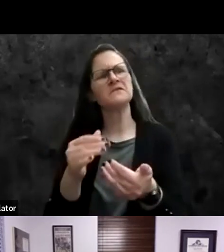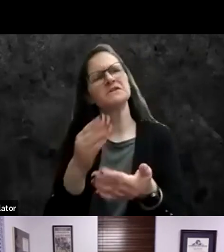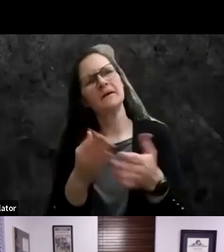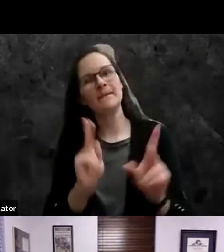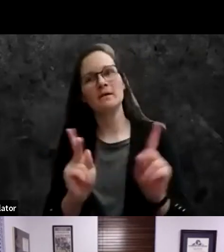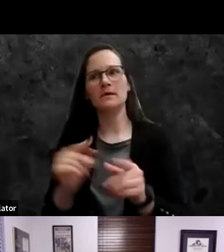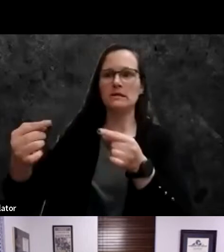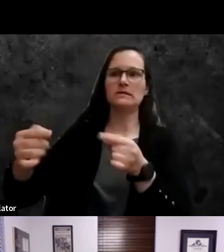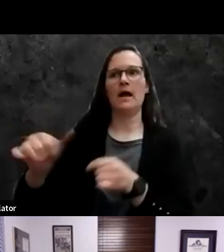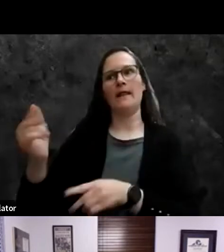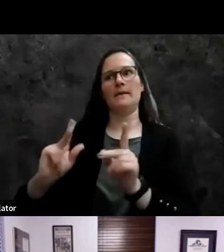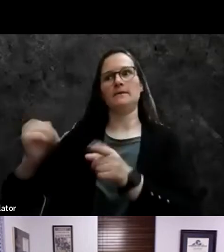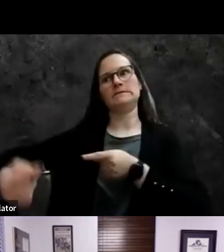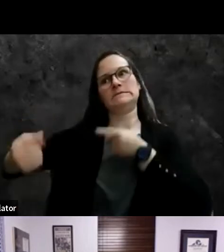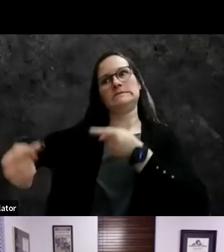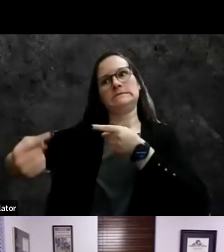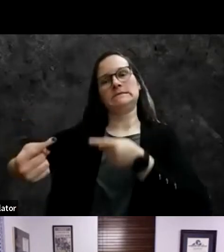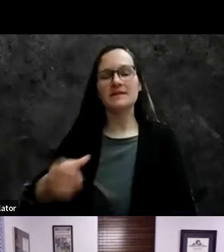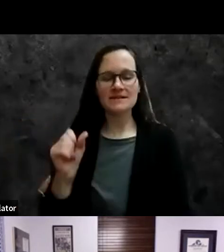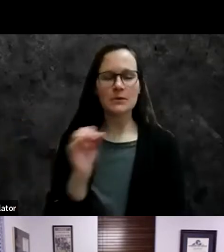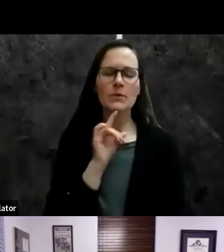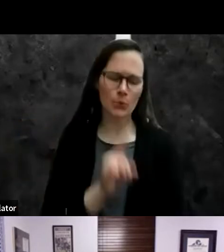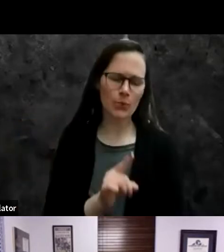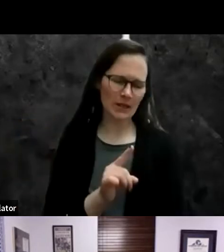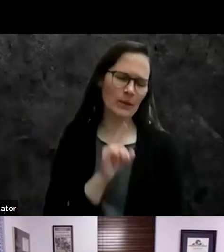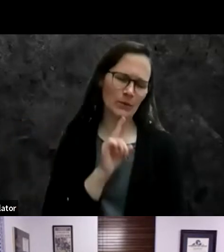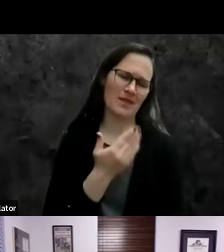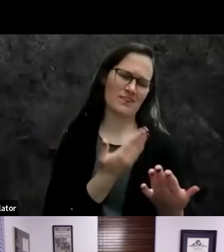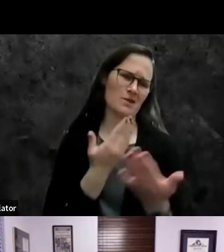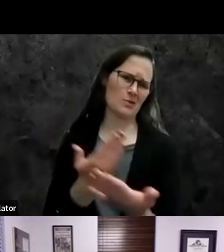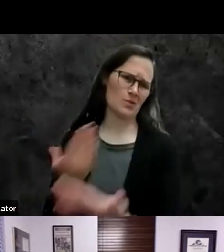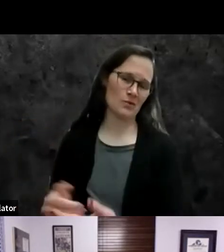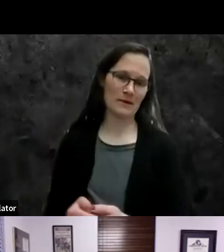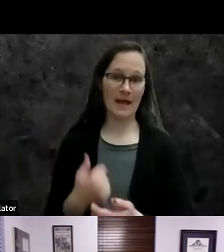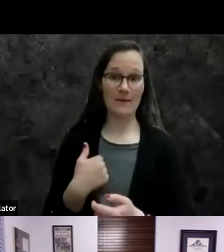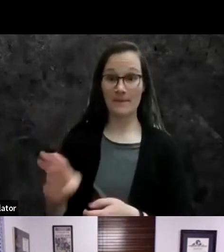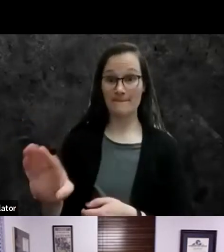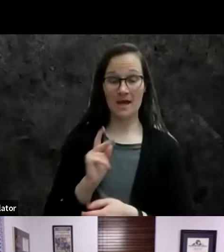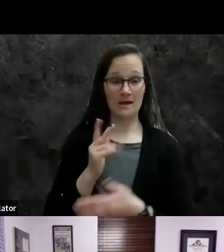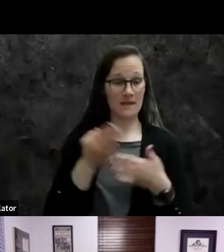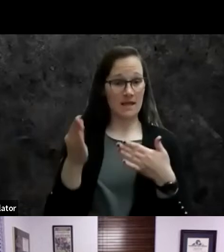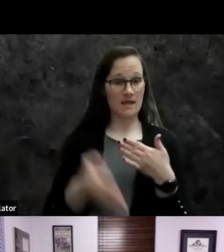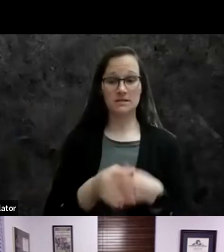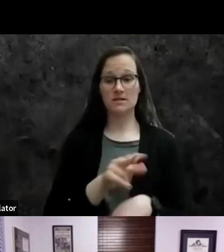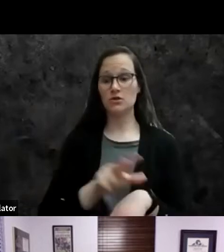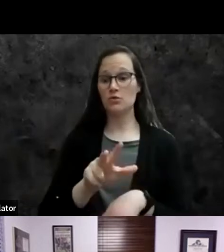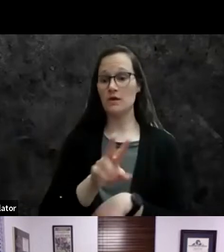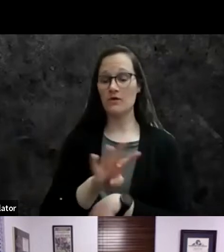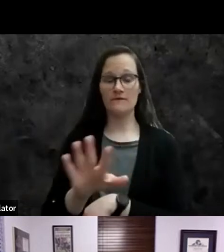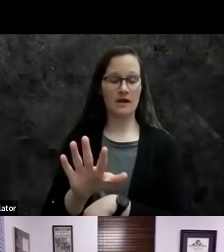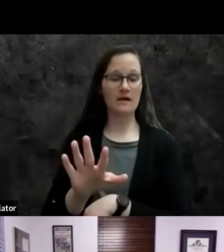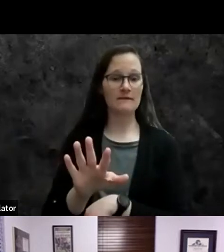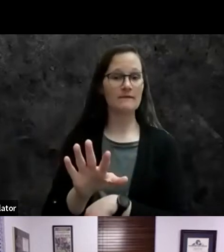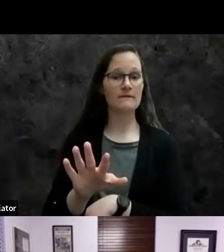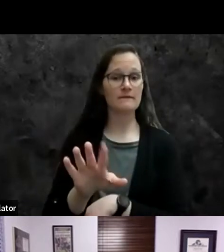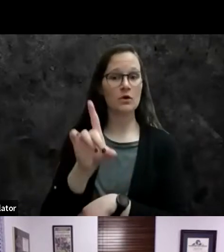know, we're a very compliant community and we really appreciate that. I'll come back at the very end, but it is 3:45. We've answered the questions